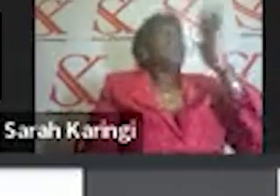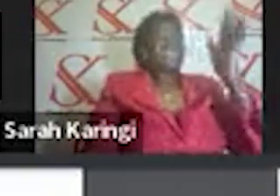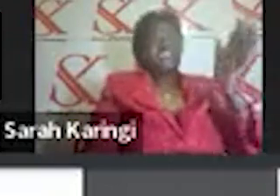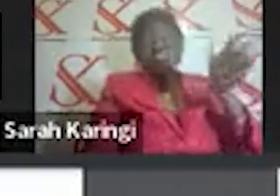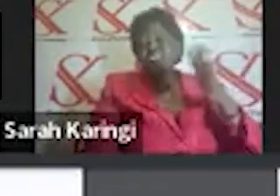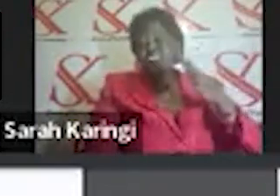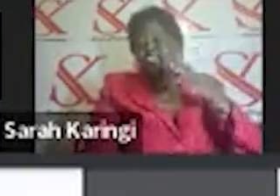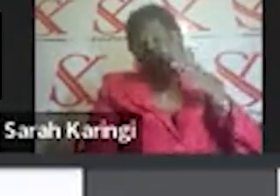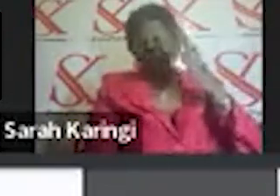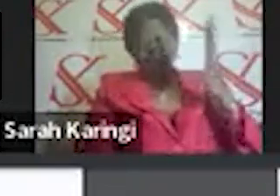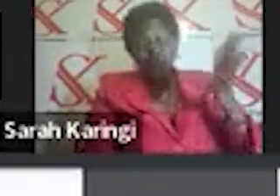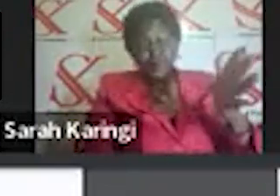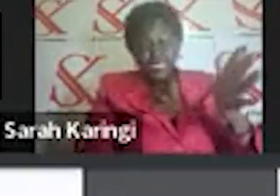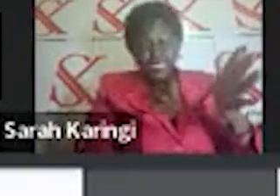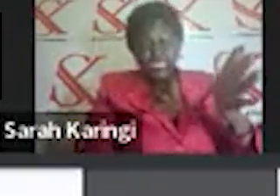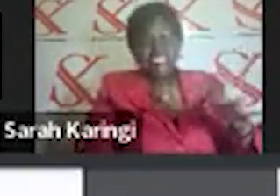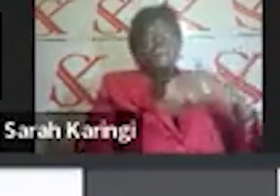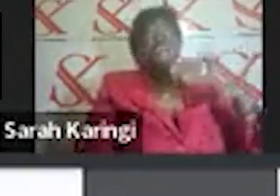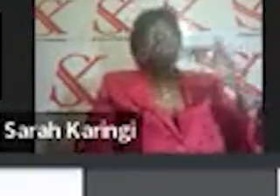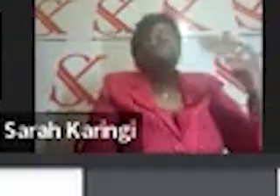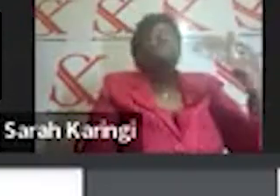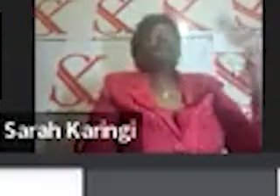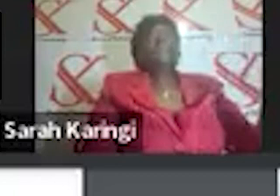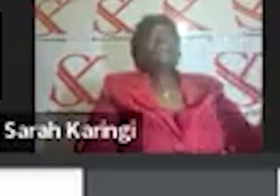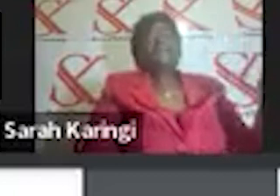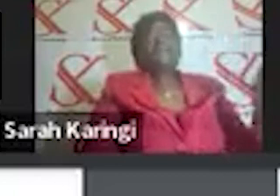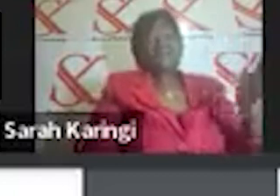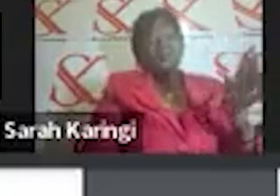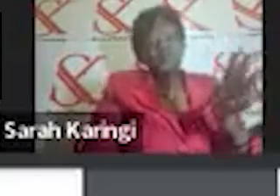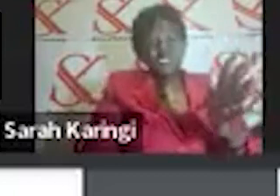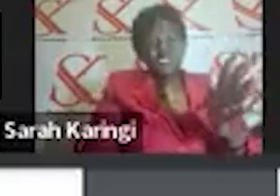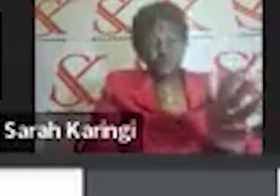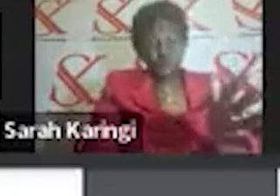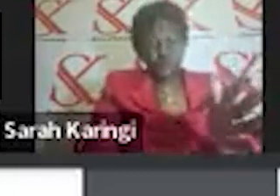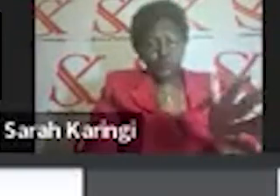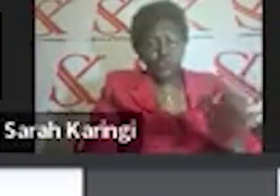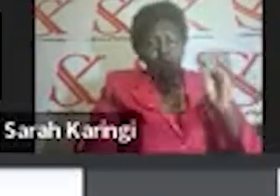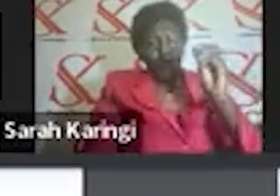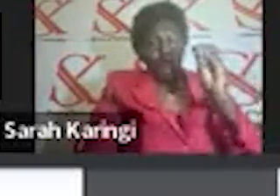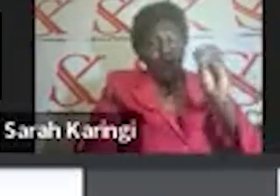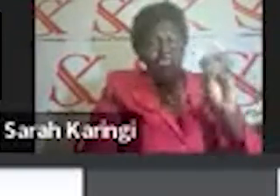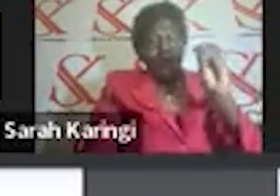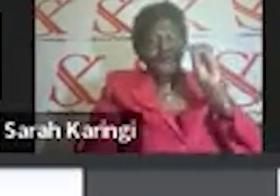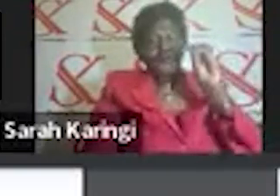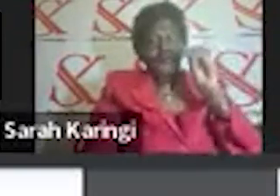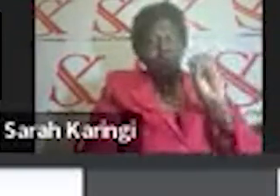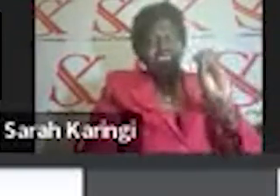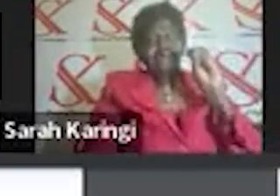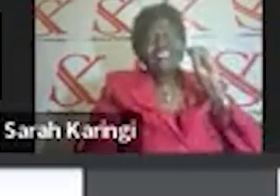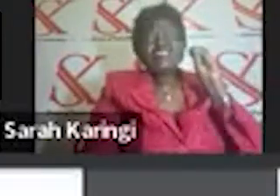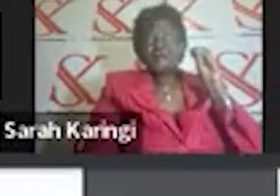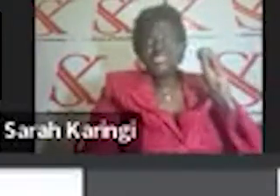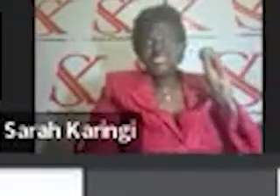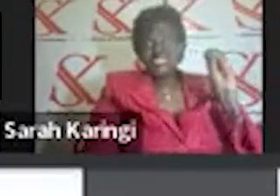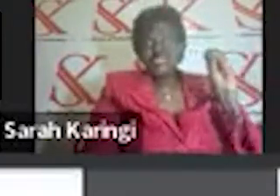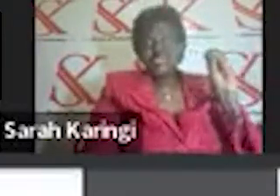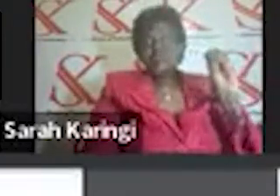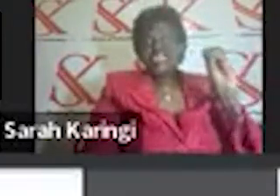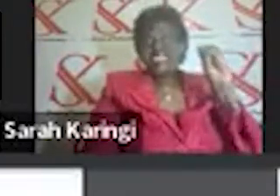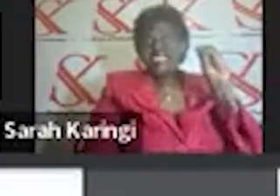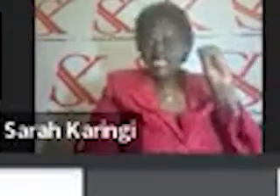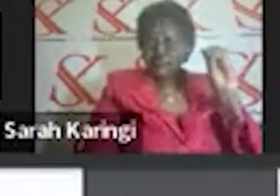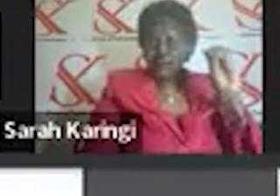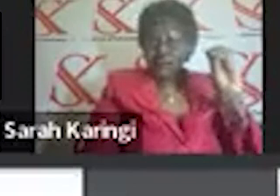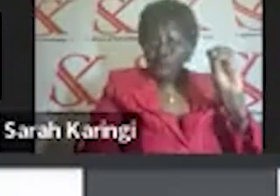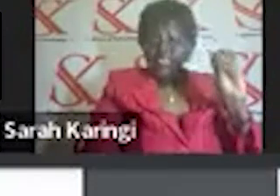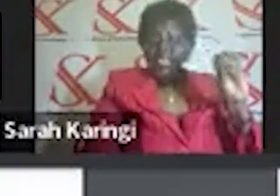so much, and then you can share maybe your website so that you can also give other people an opportunity to talk. When God give us 2 ears so that we